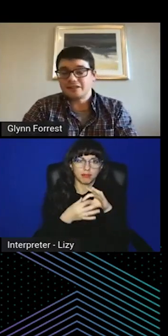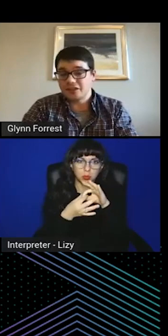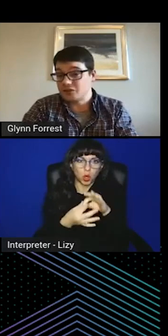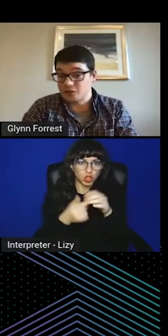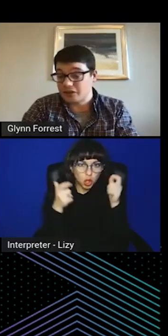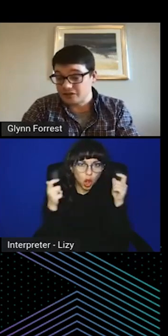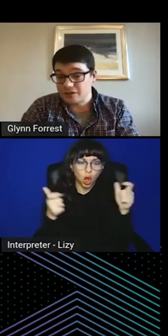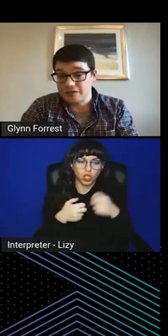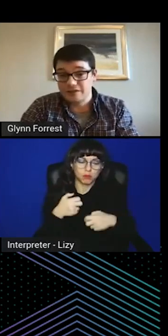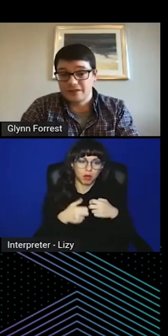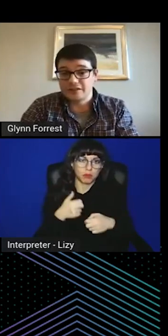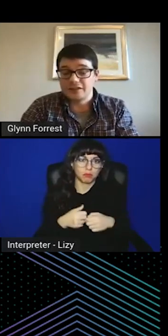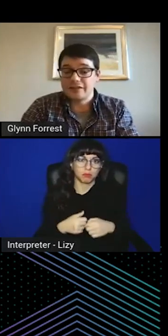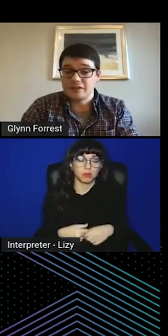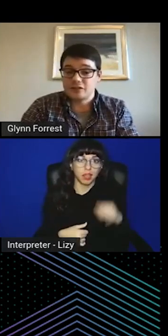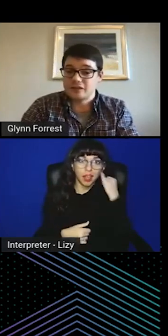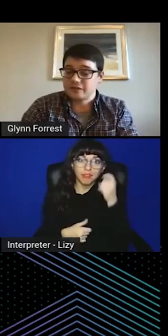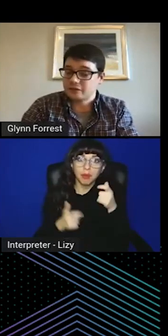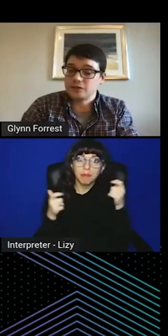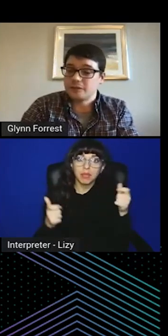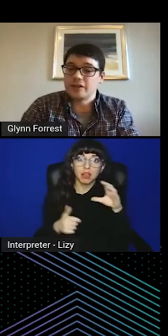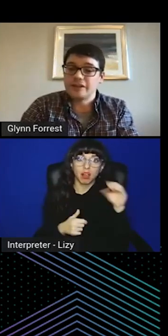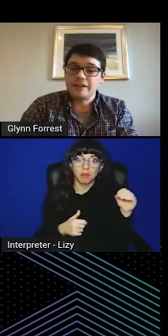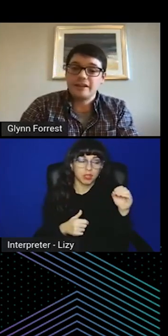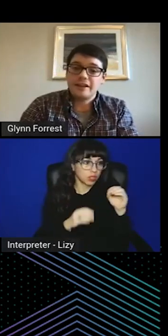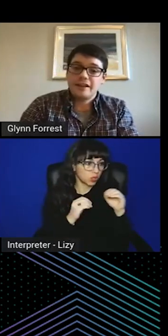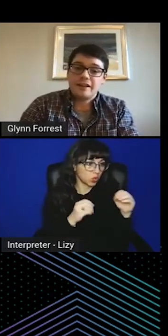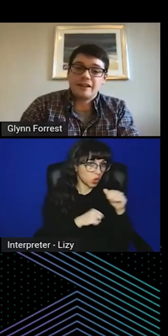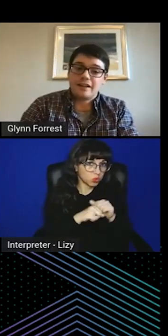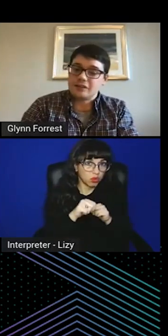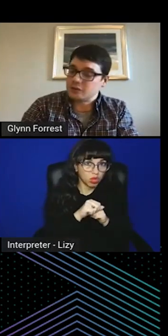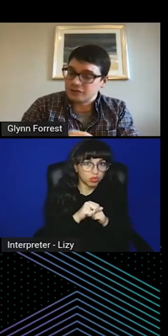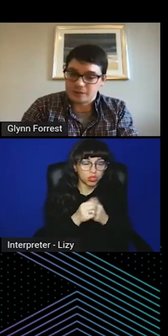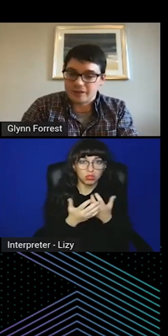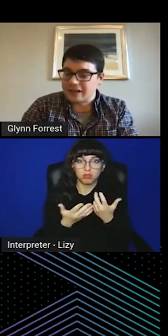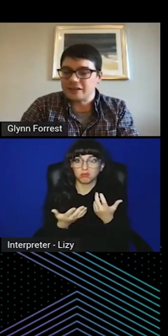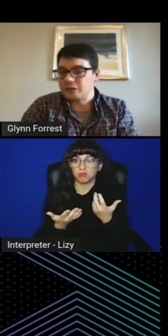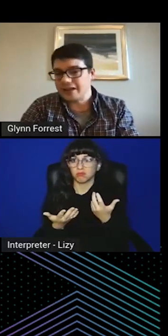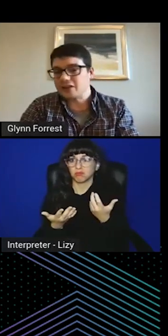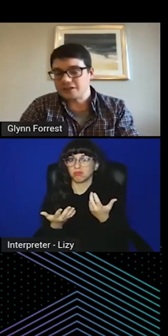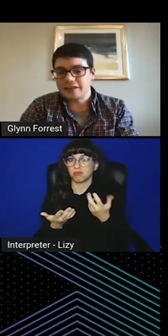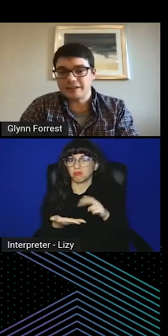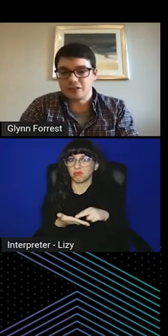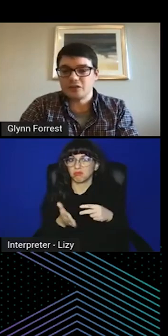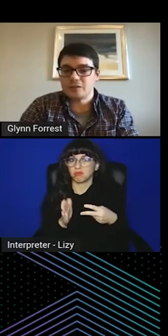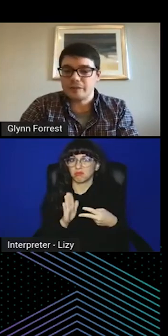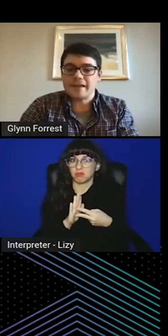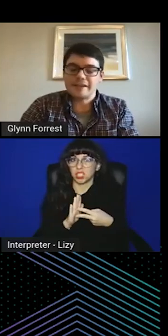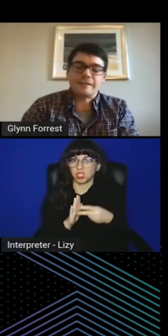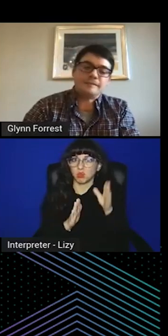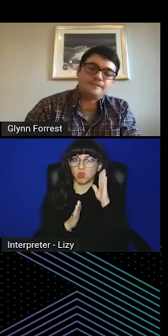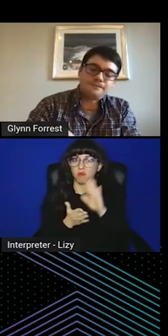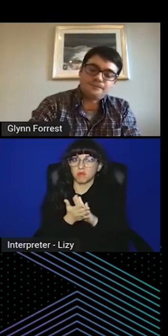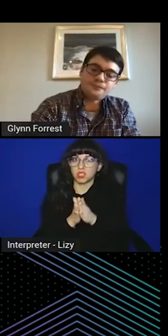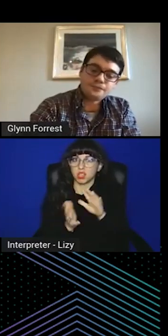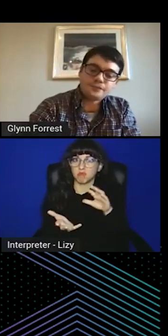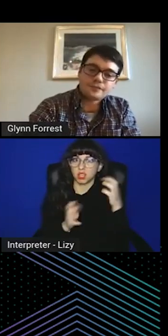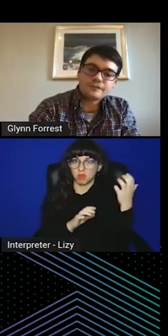anything that's unstructured, that doesn't have a structure forced upon it, it's going to be a little chaotic. It's going to be messy.